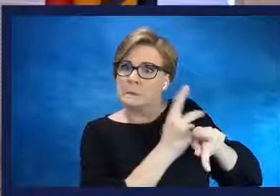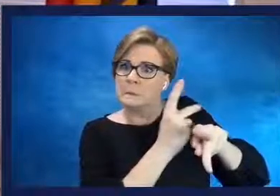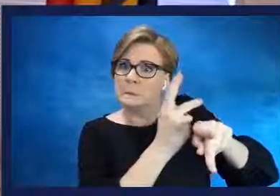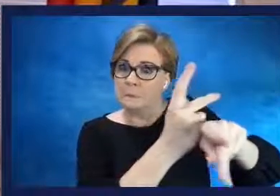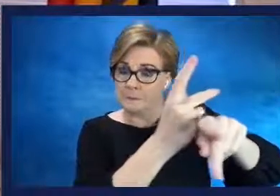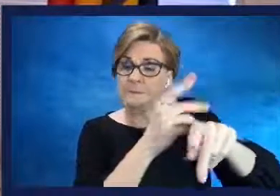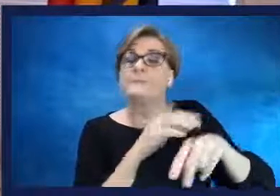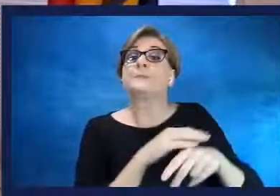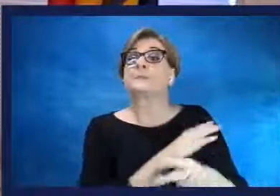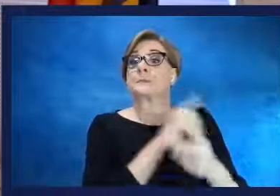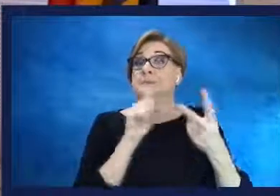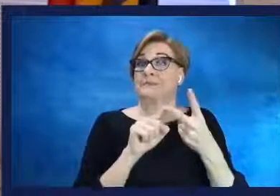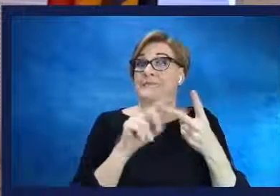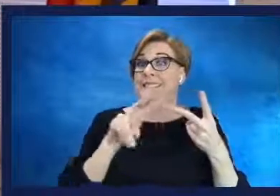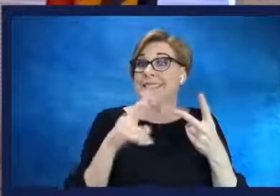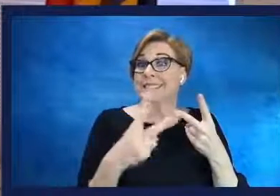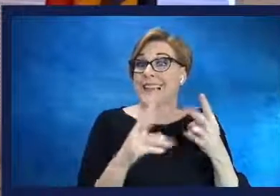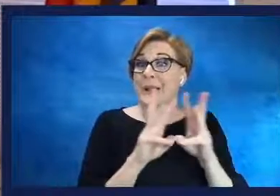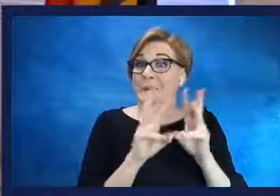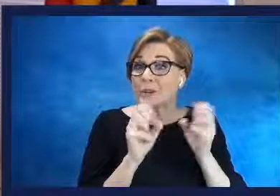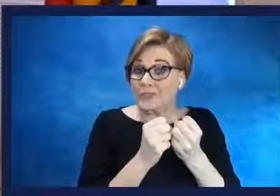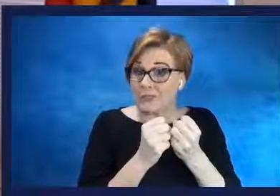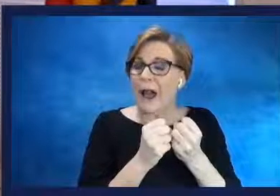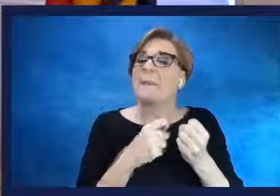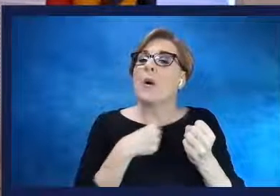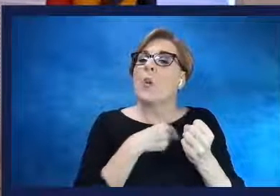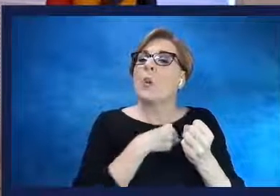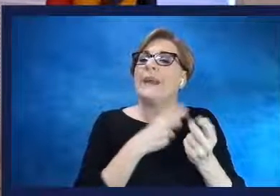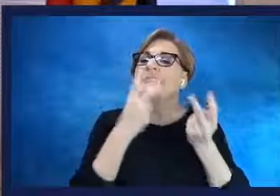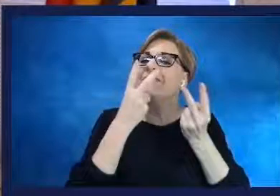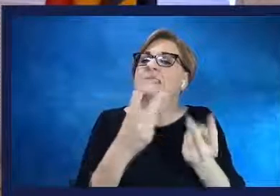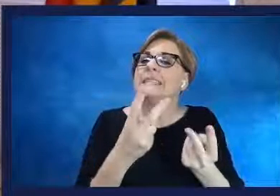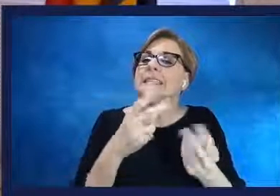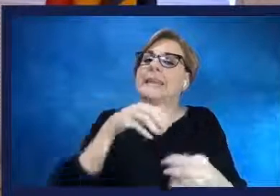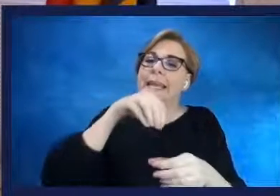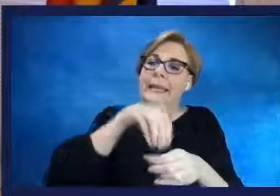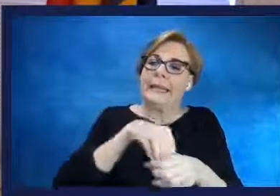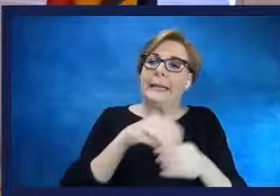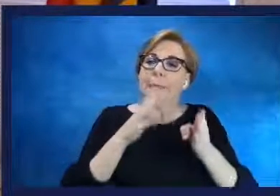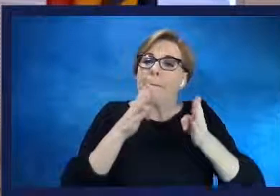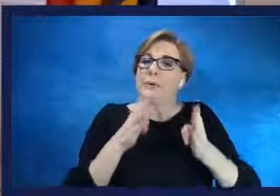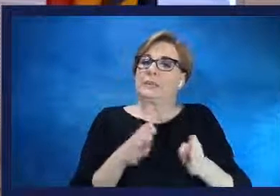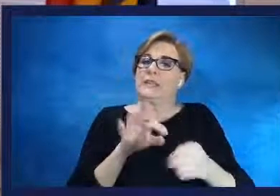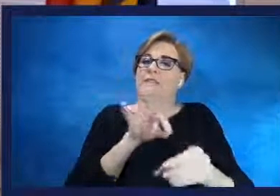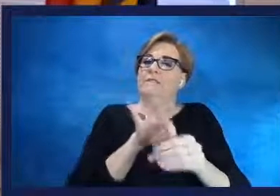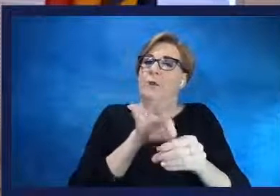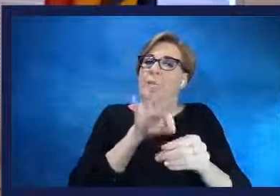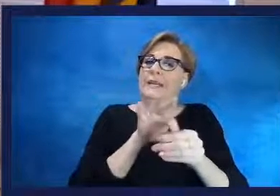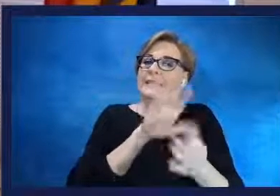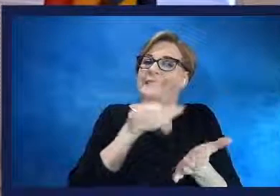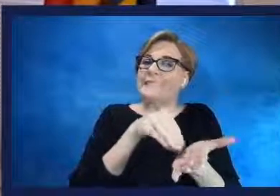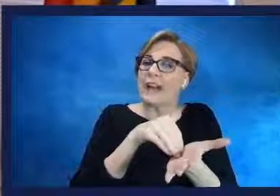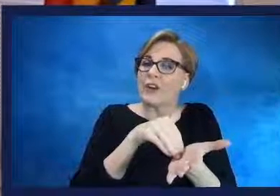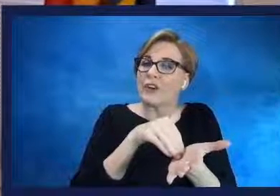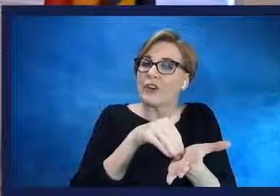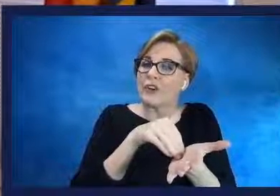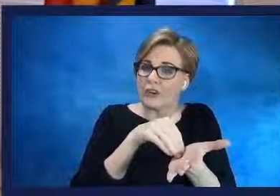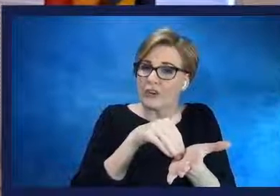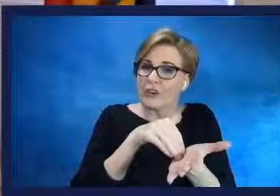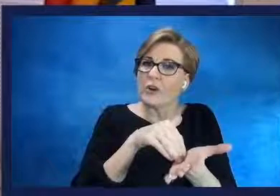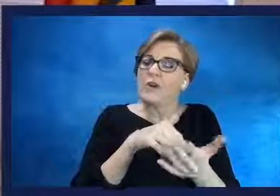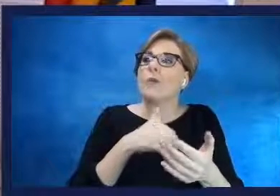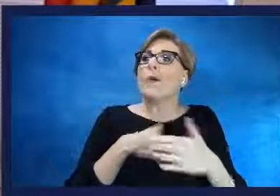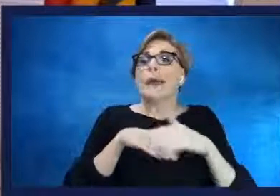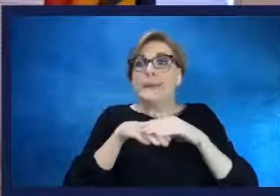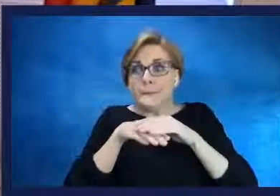second virtual workshop, we visited one of our in-person voting locations, a vote center, where we went through and took you inside so you